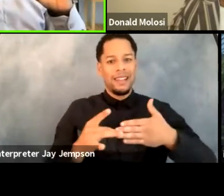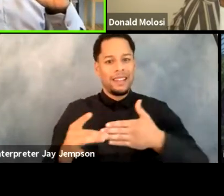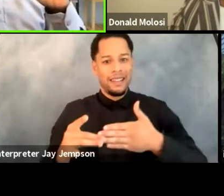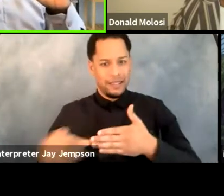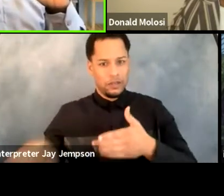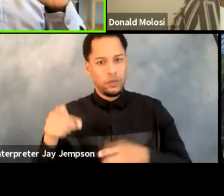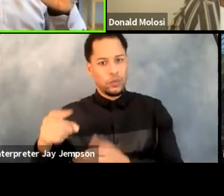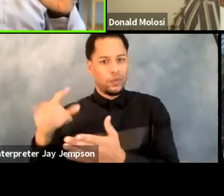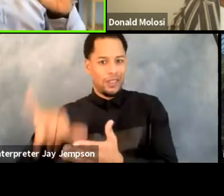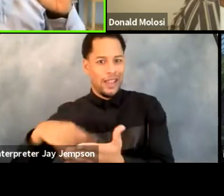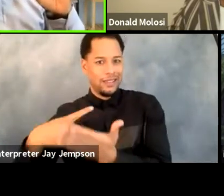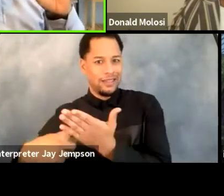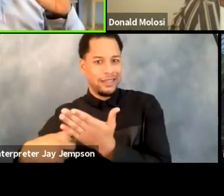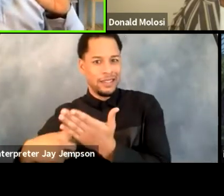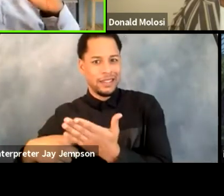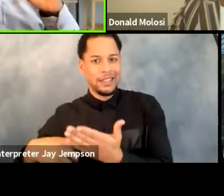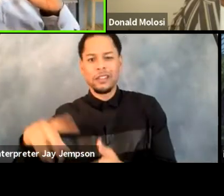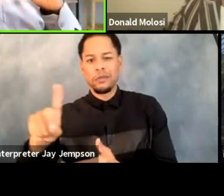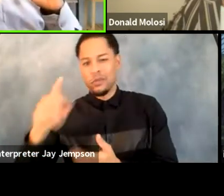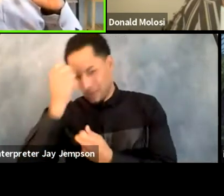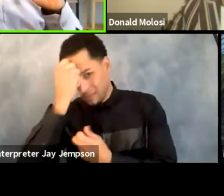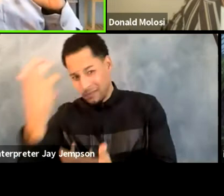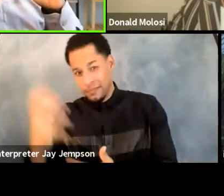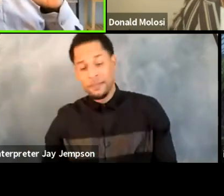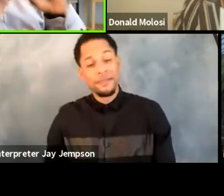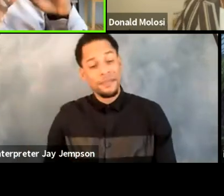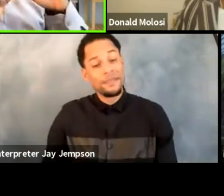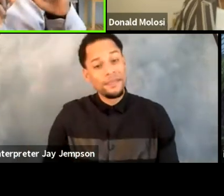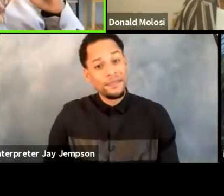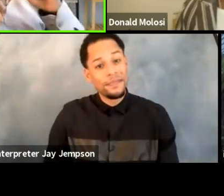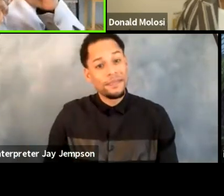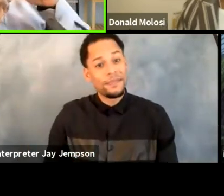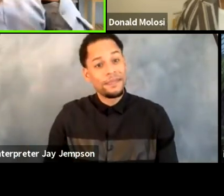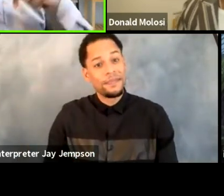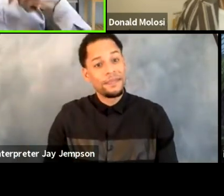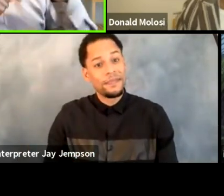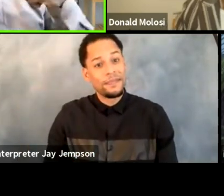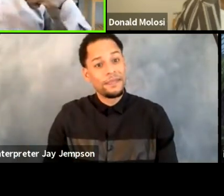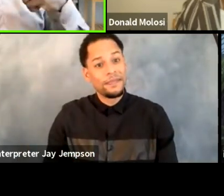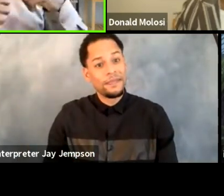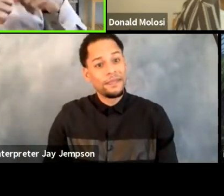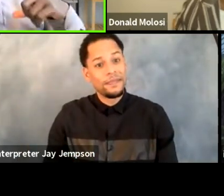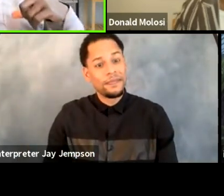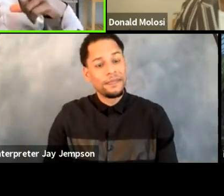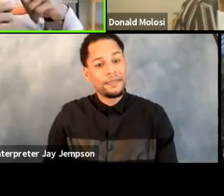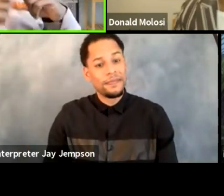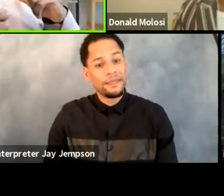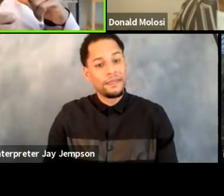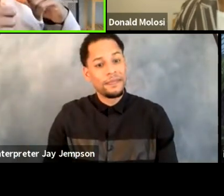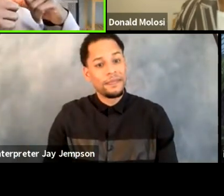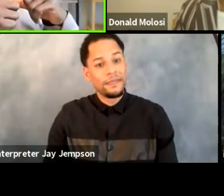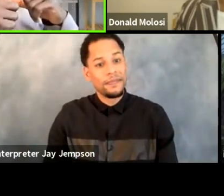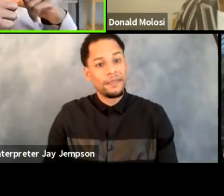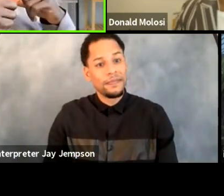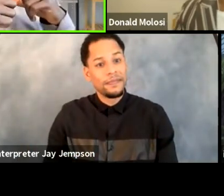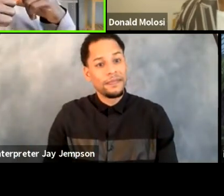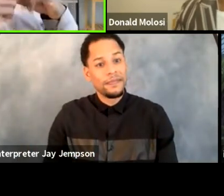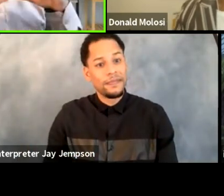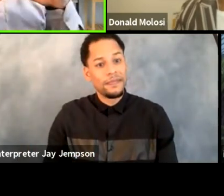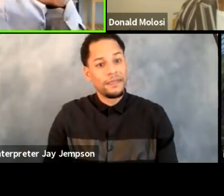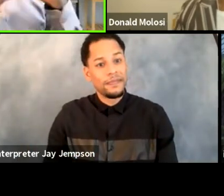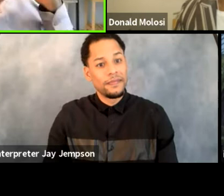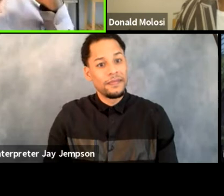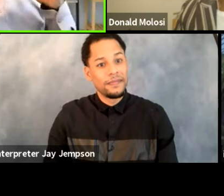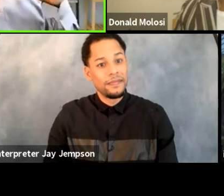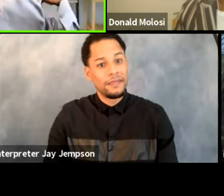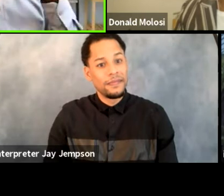on you know, decolonizing dramaturgy. But Donald, one of the things you said, and I think it was specifically in episode two, where